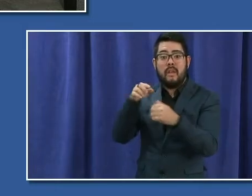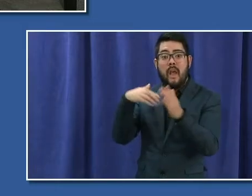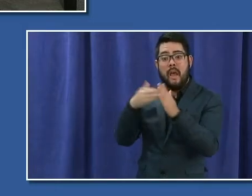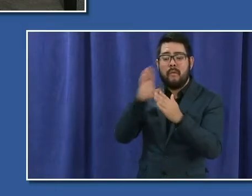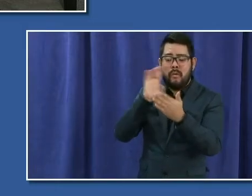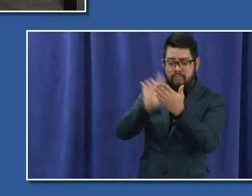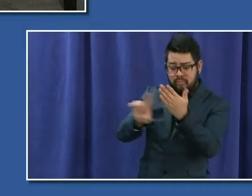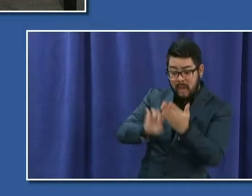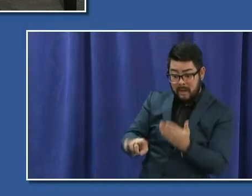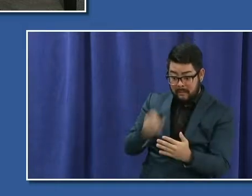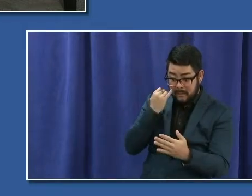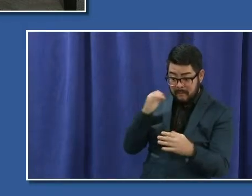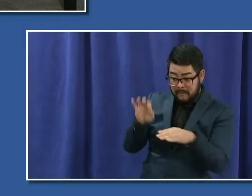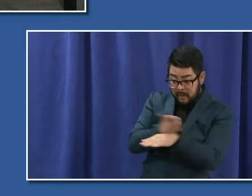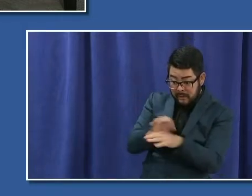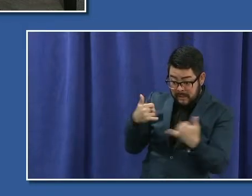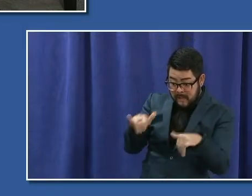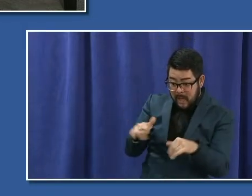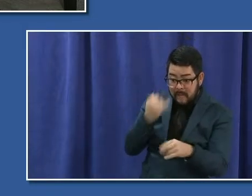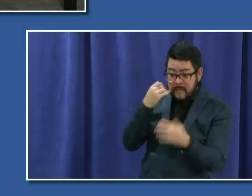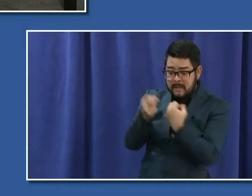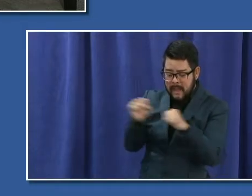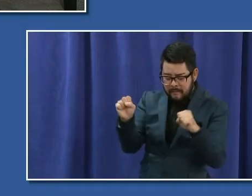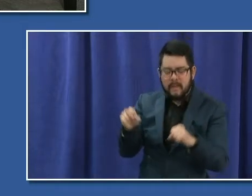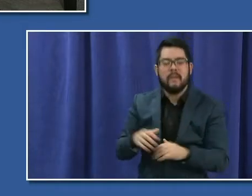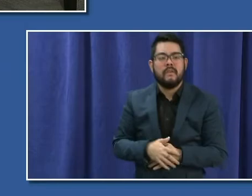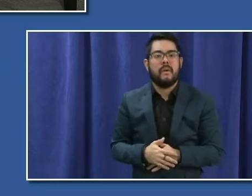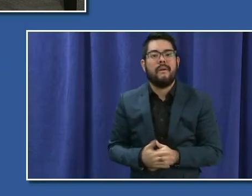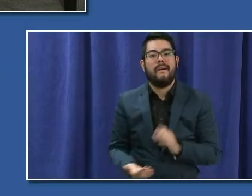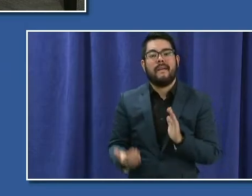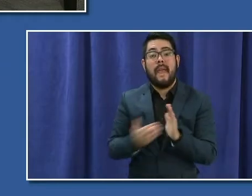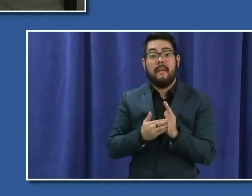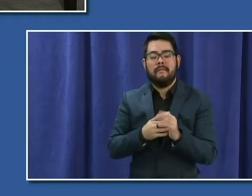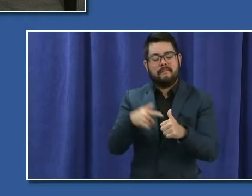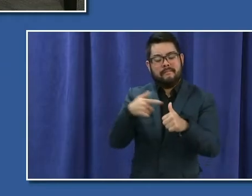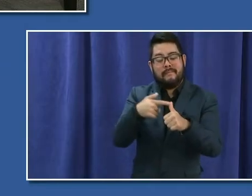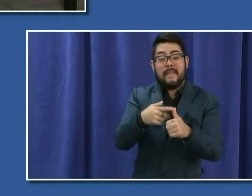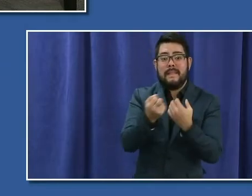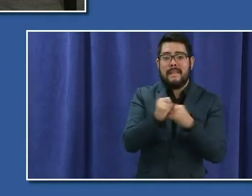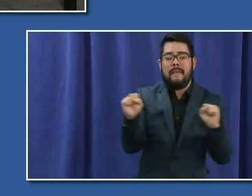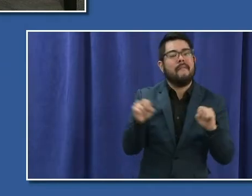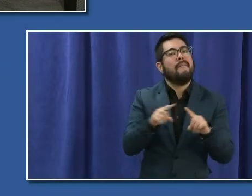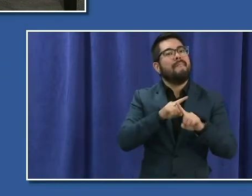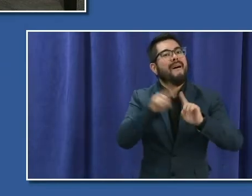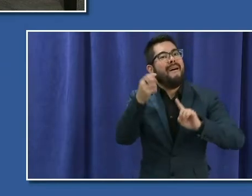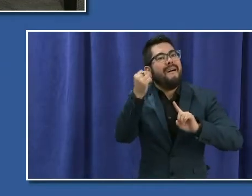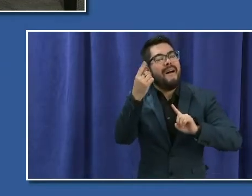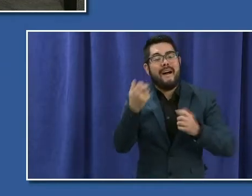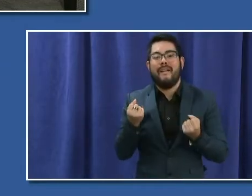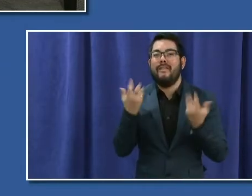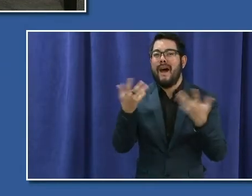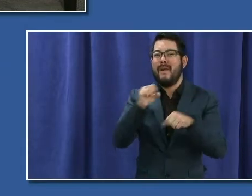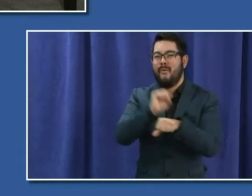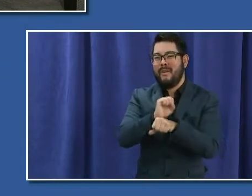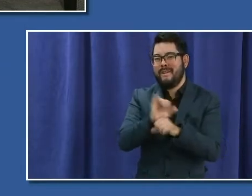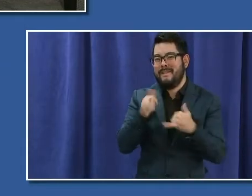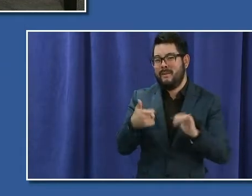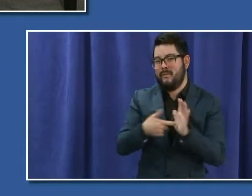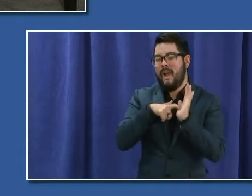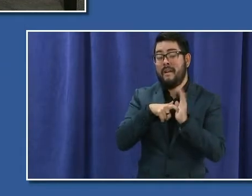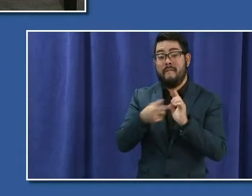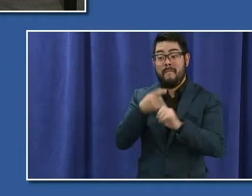repair, and so first off, they're safe. But we have a lot of work to do. Out of that capital need, there's about $1